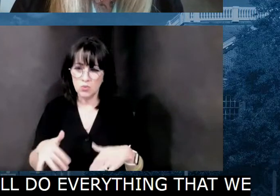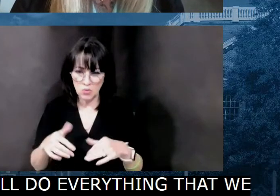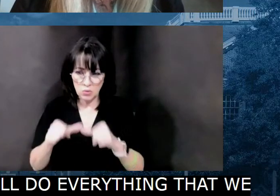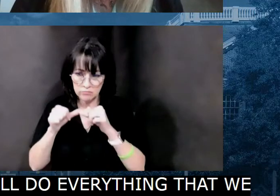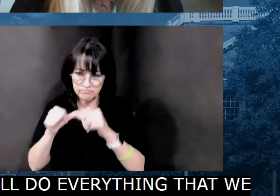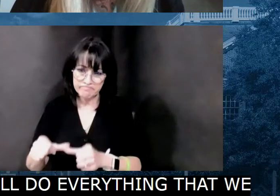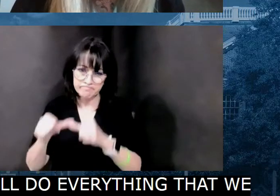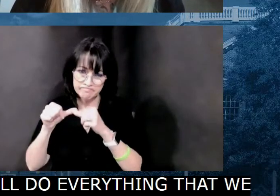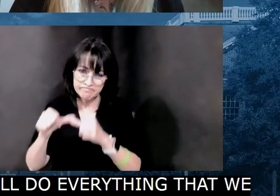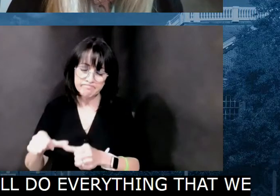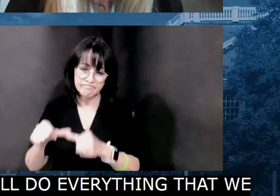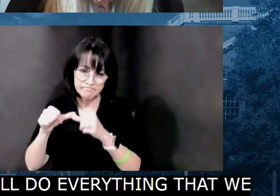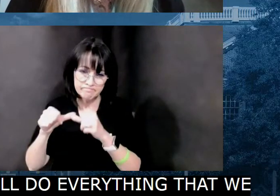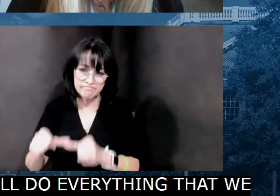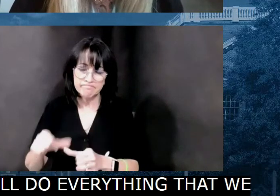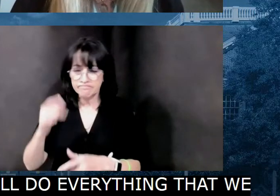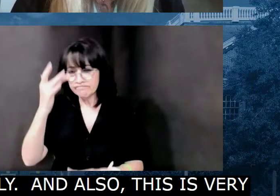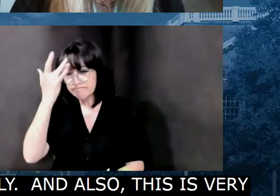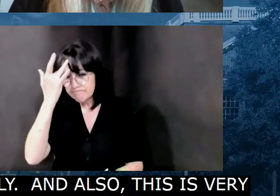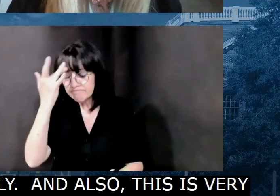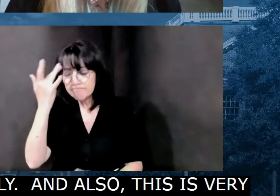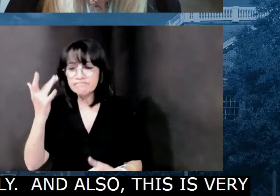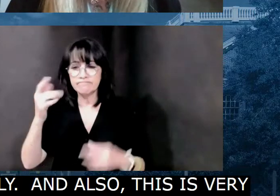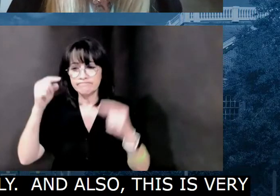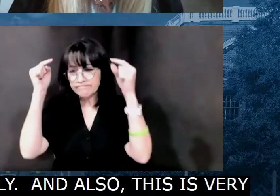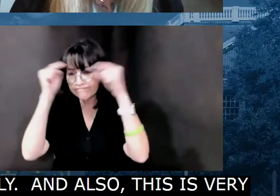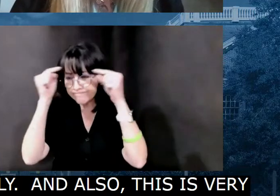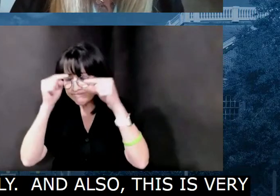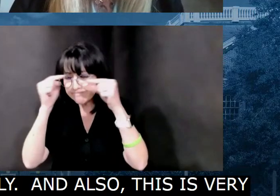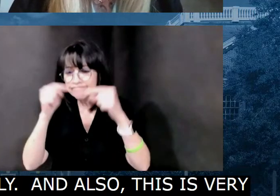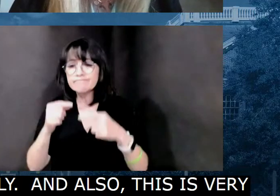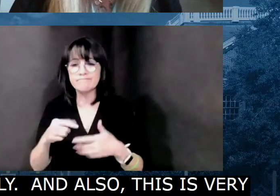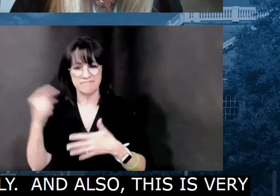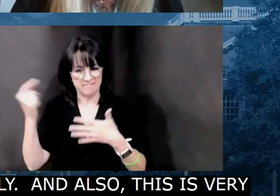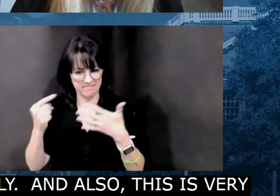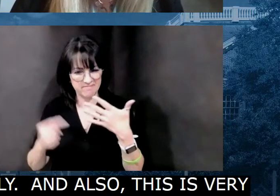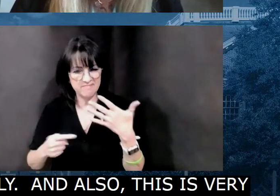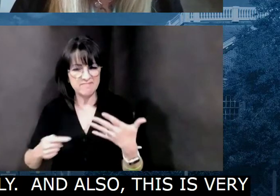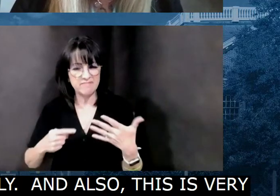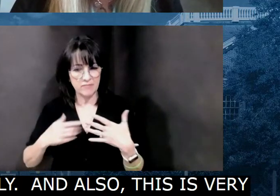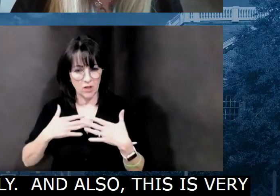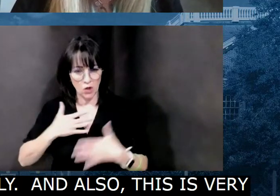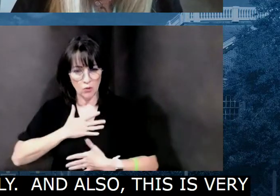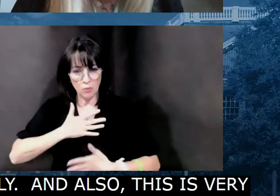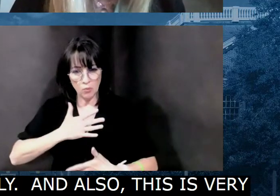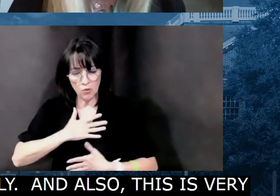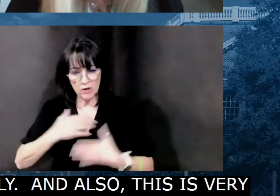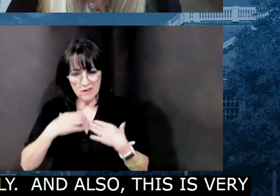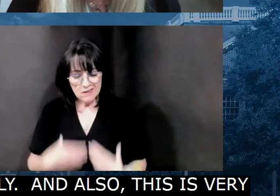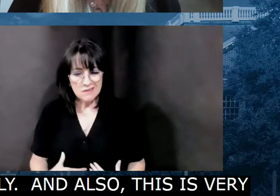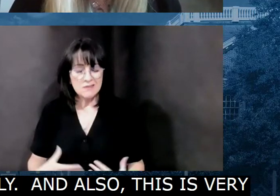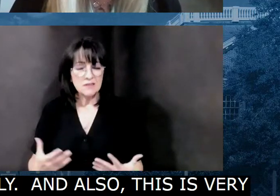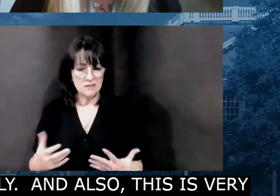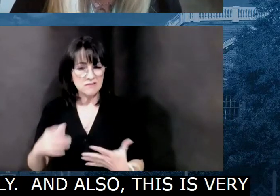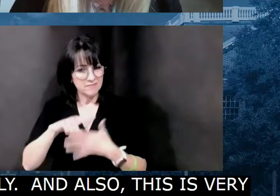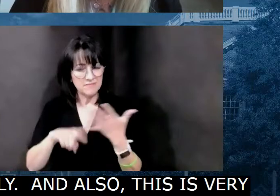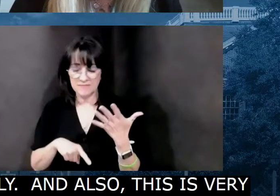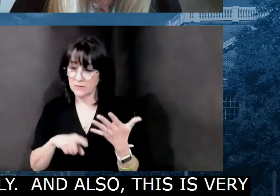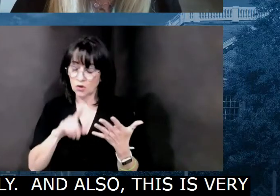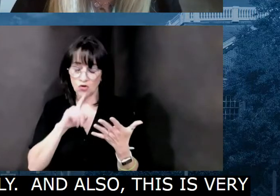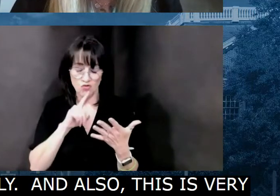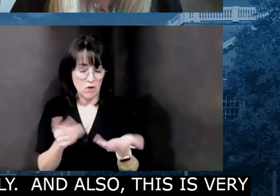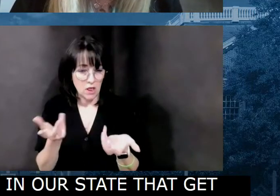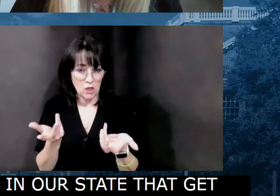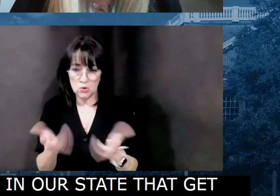state that get vaccinated, the more likely we are to be able to prevent a third surge coming upon